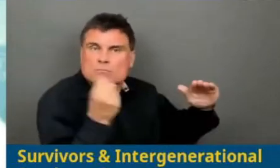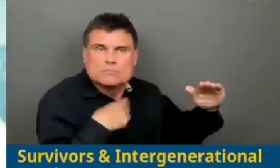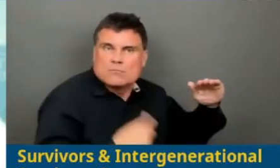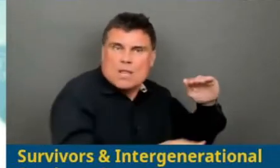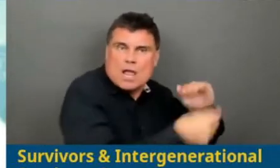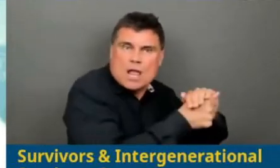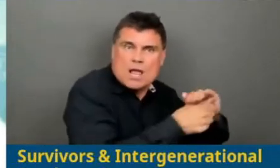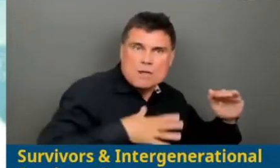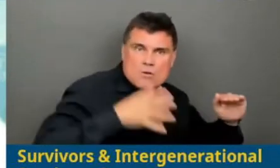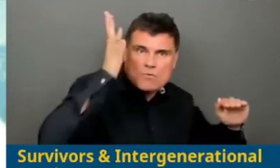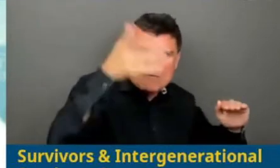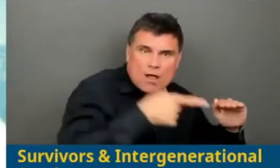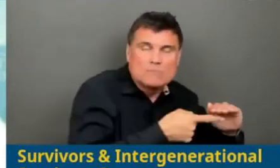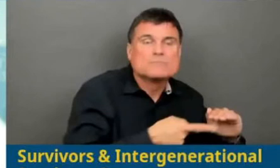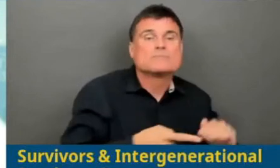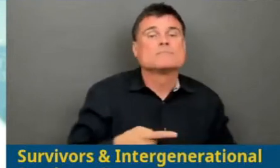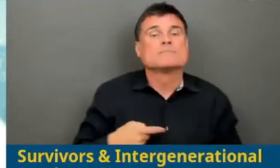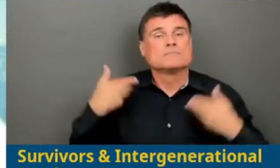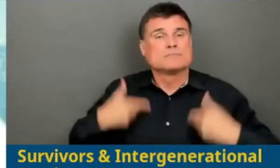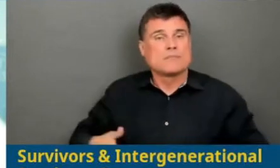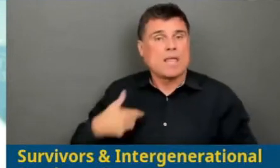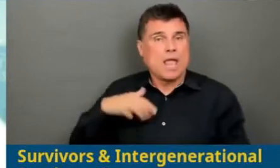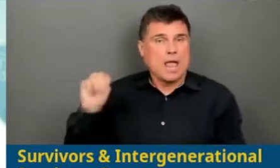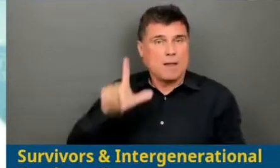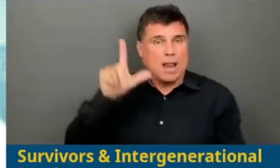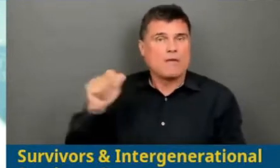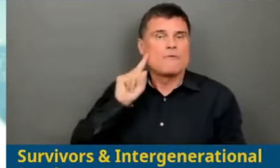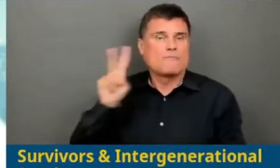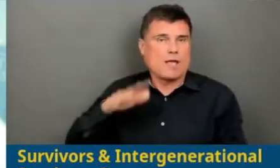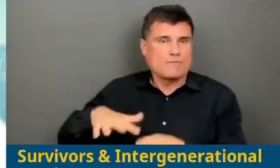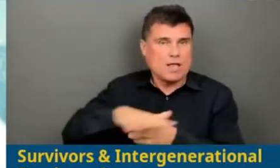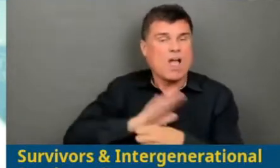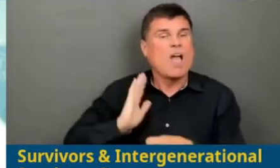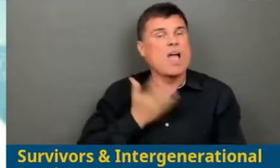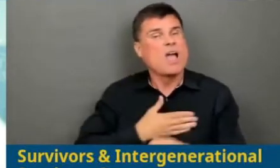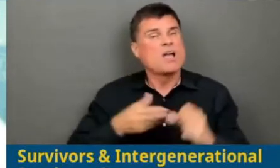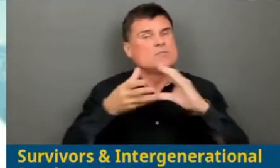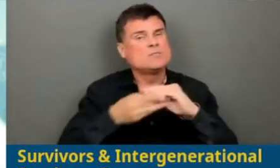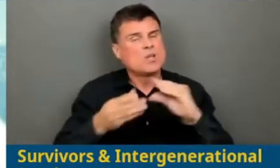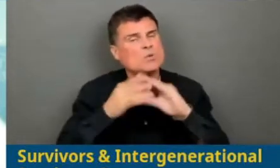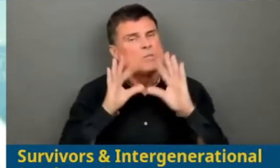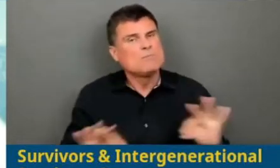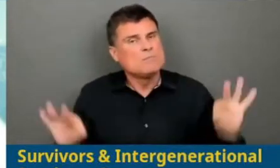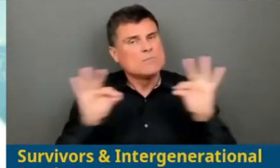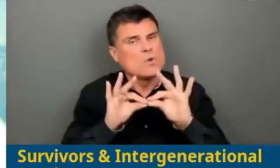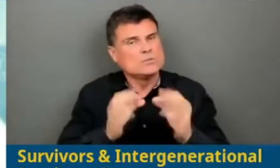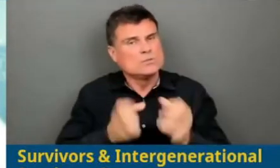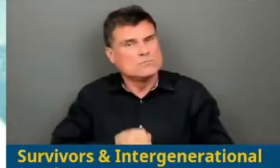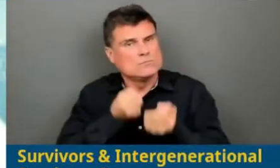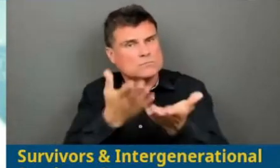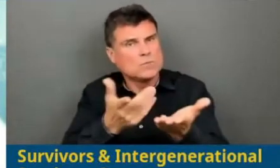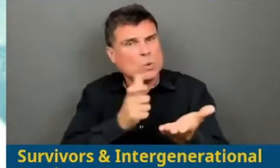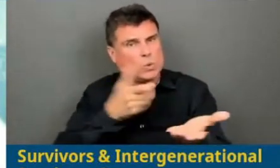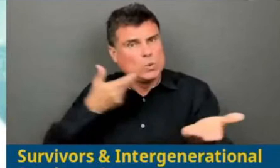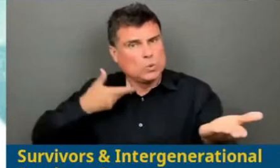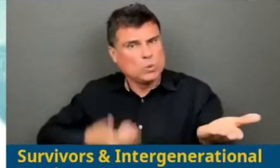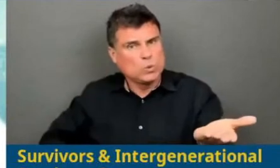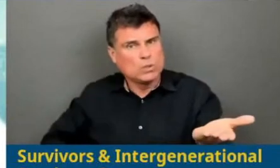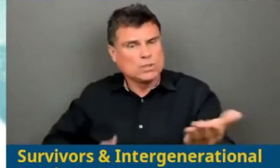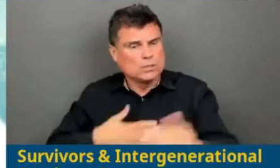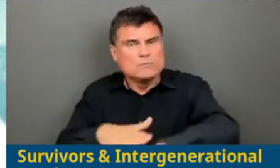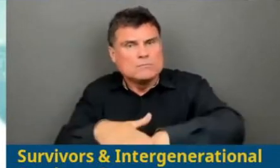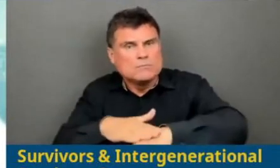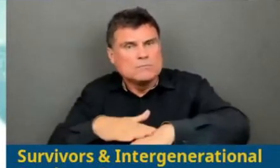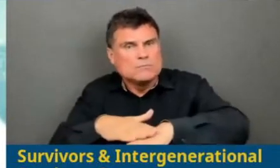And our stories are very important. Where we come from and who we are and our DNA is incredibly